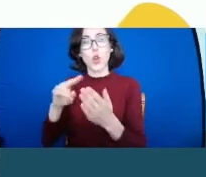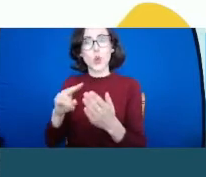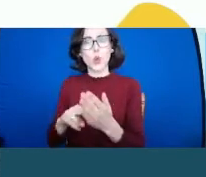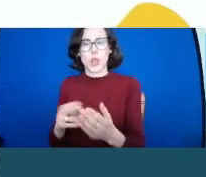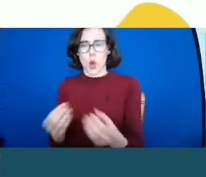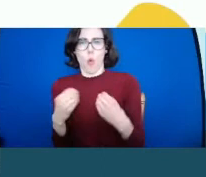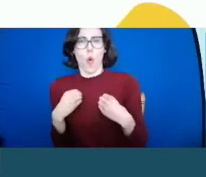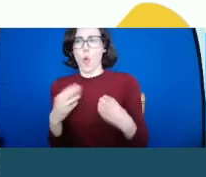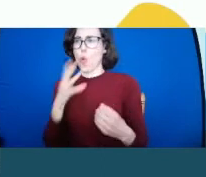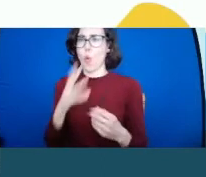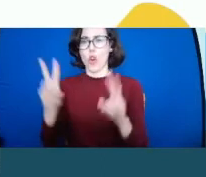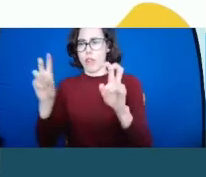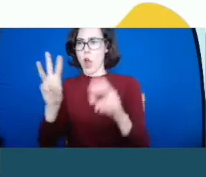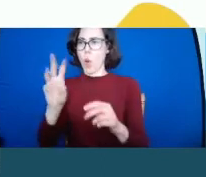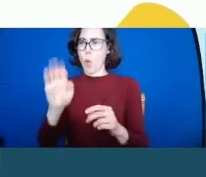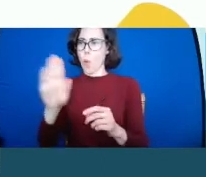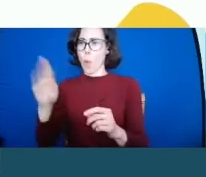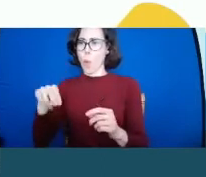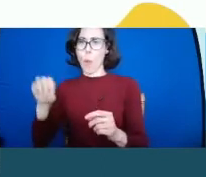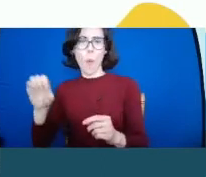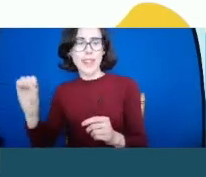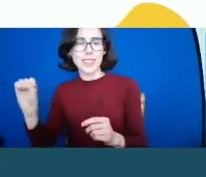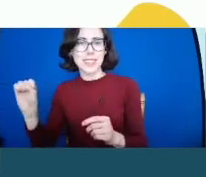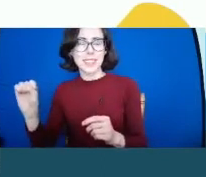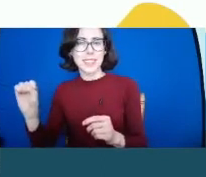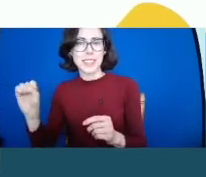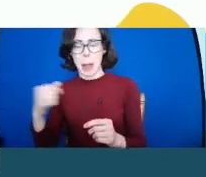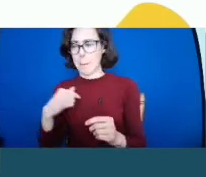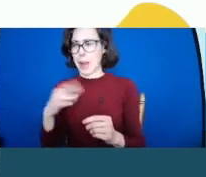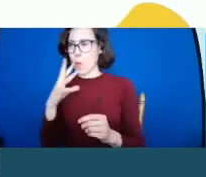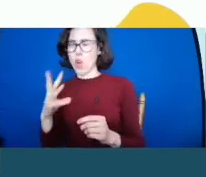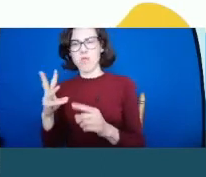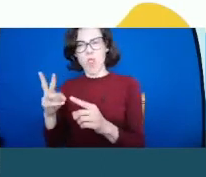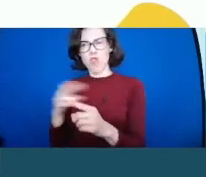is making it a major part of their